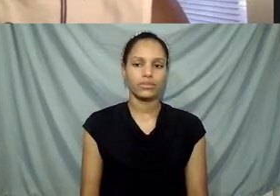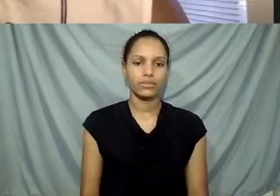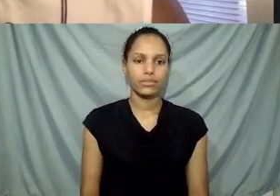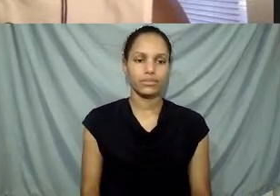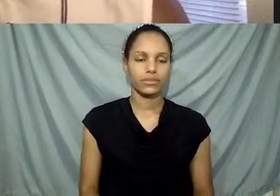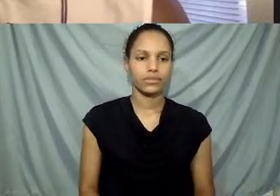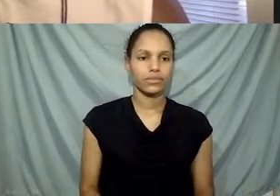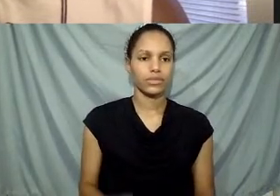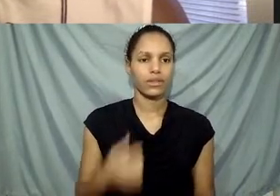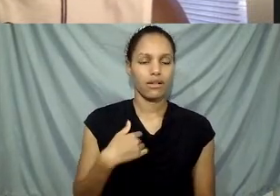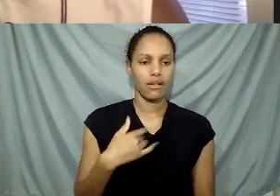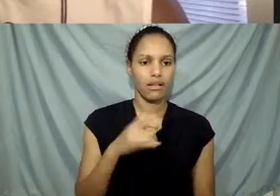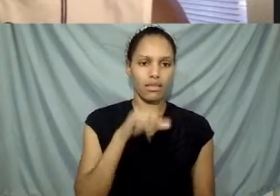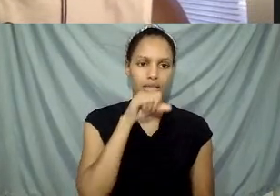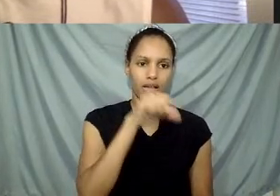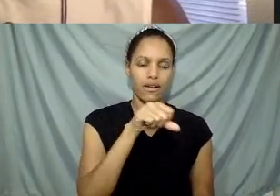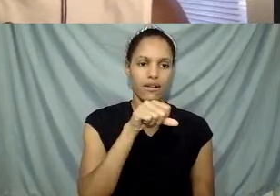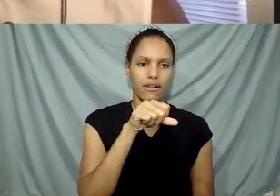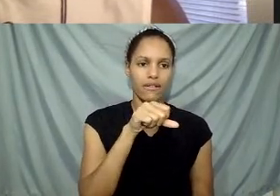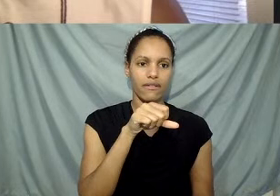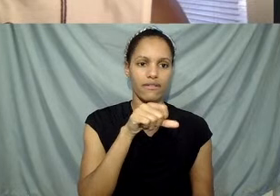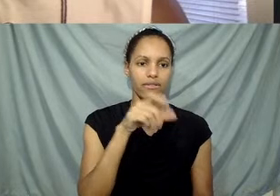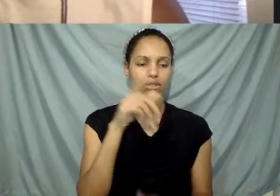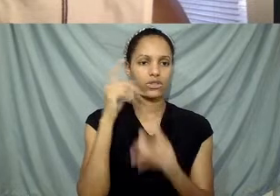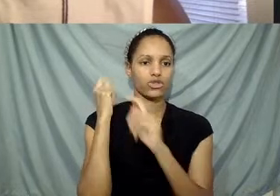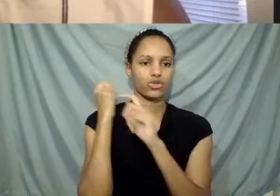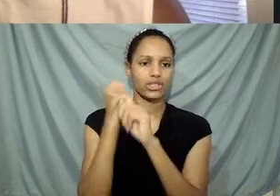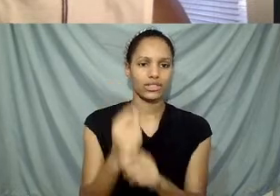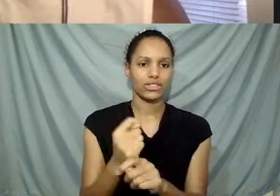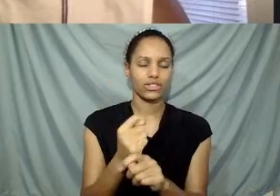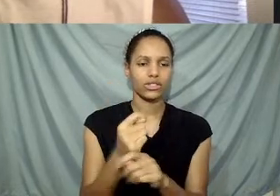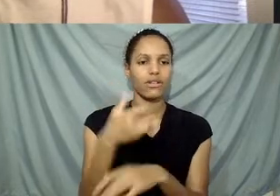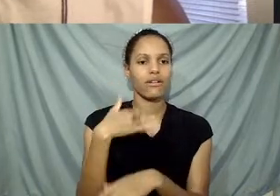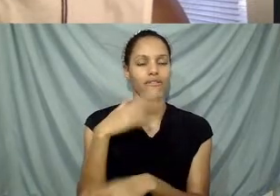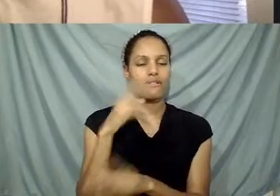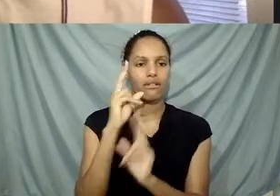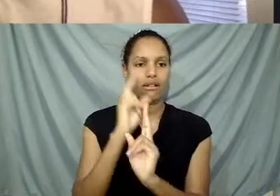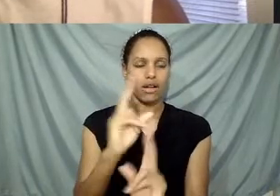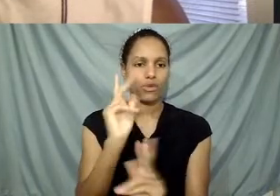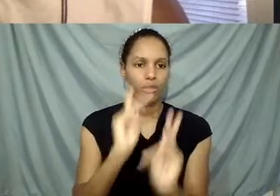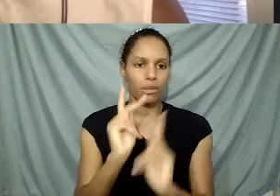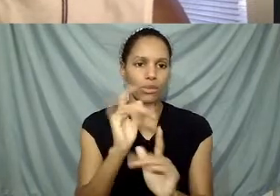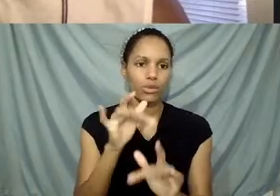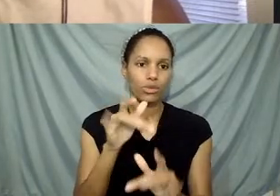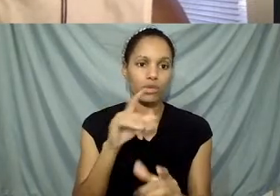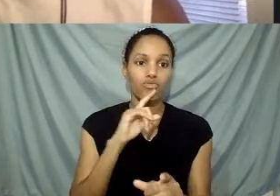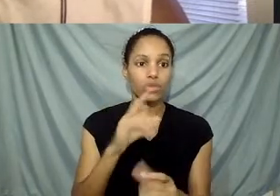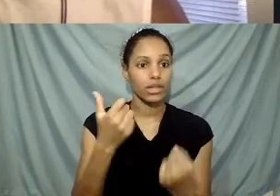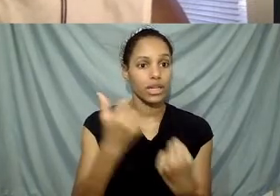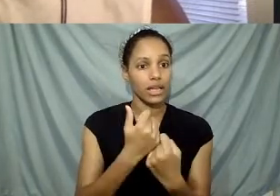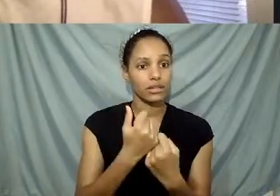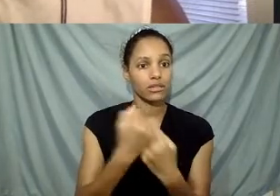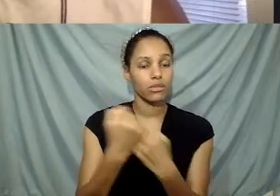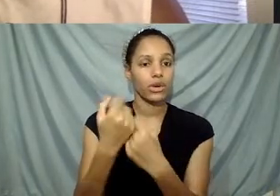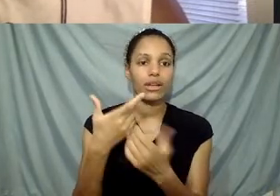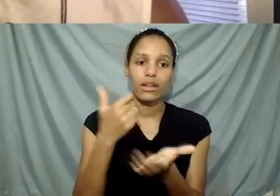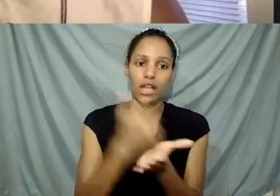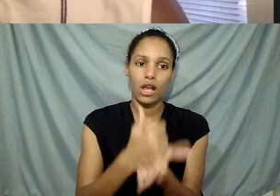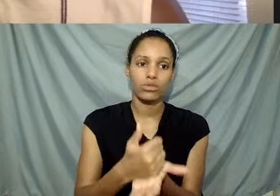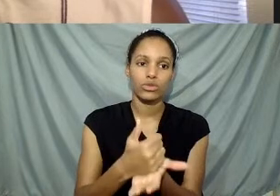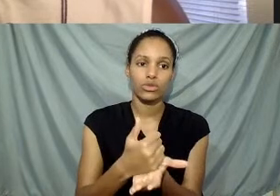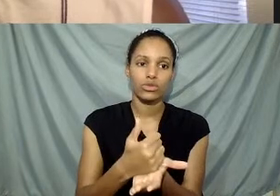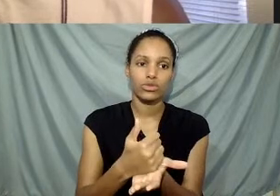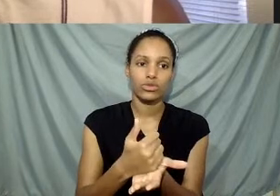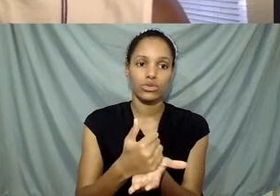And I love the tradition of honoring the people who helped you get Yeah, who you are and